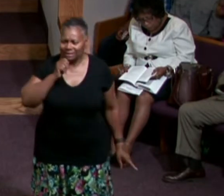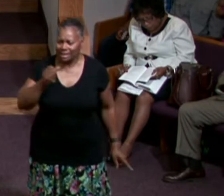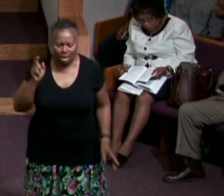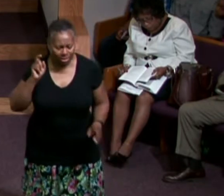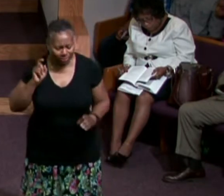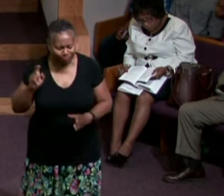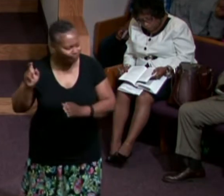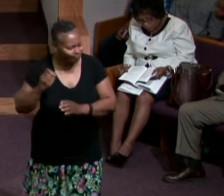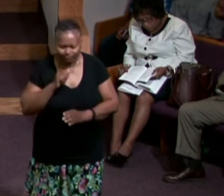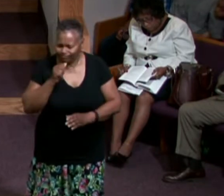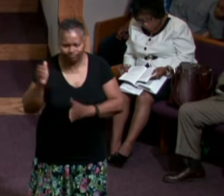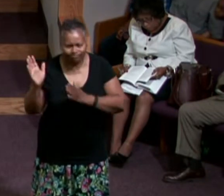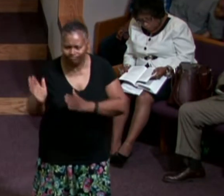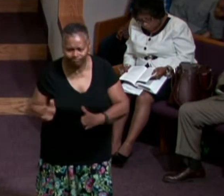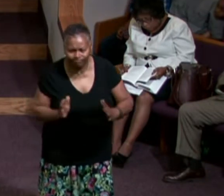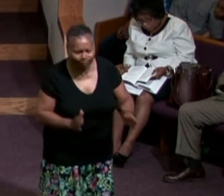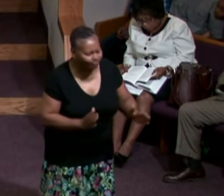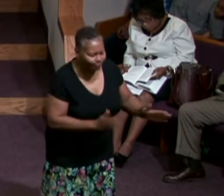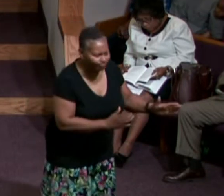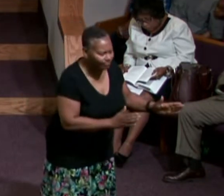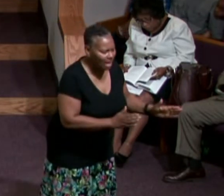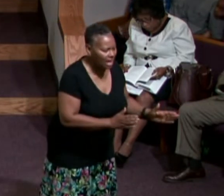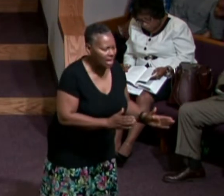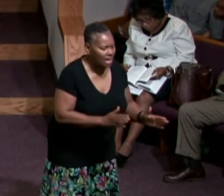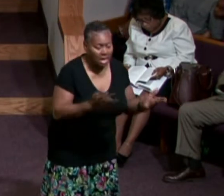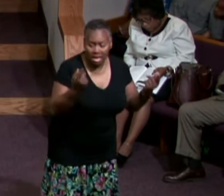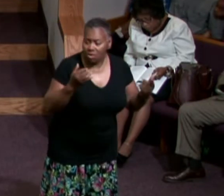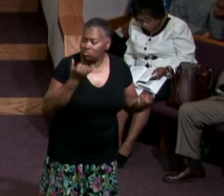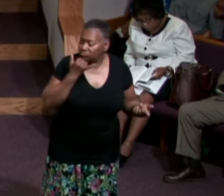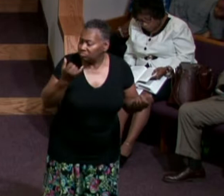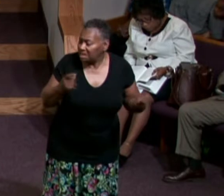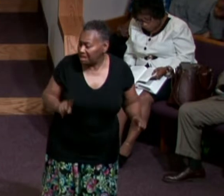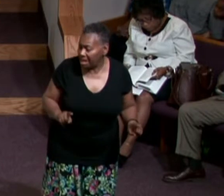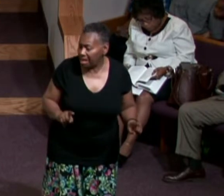a child is the byproduct of a good time.